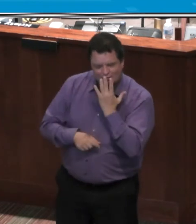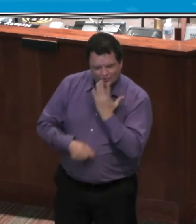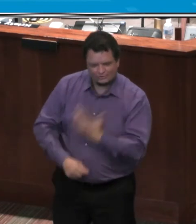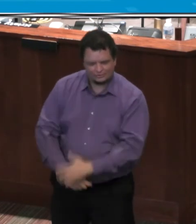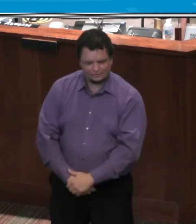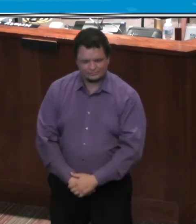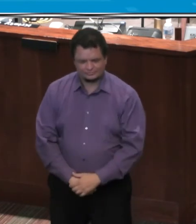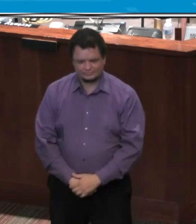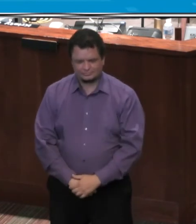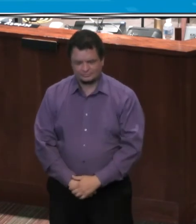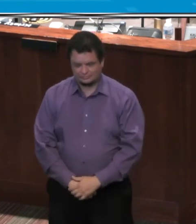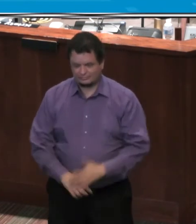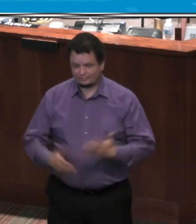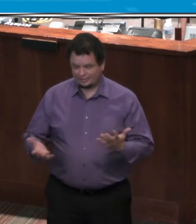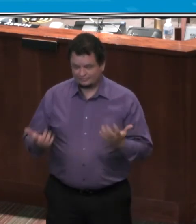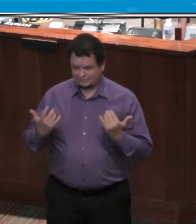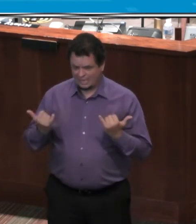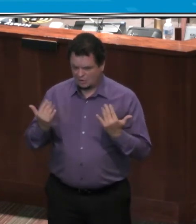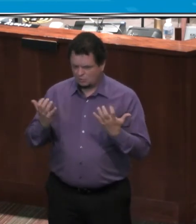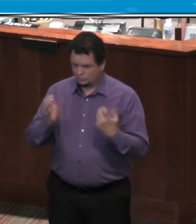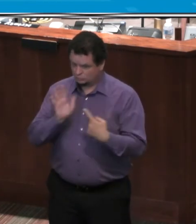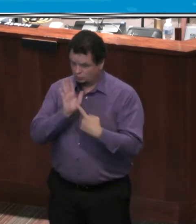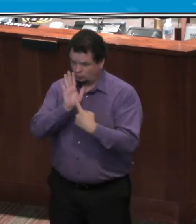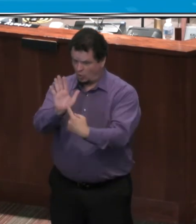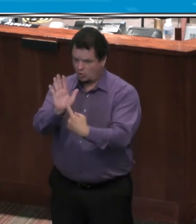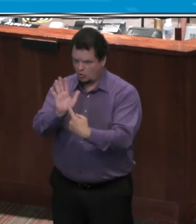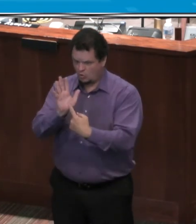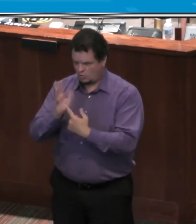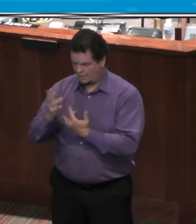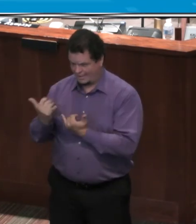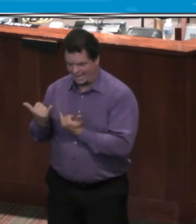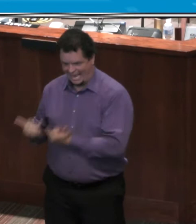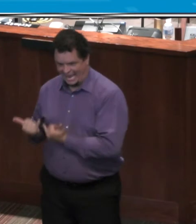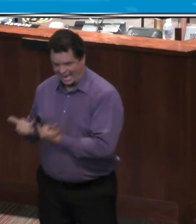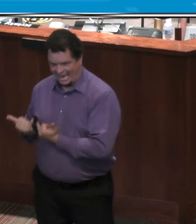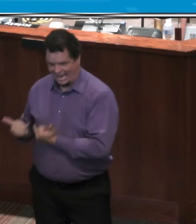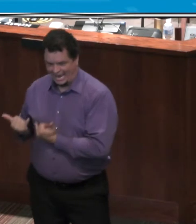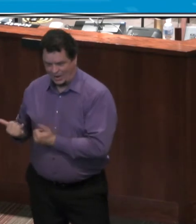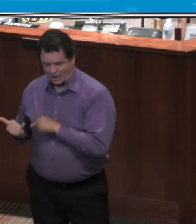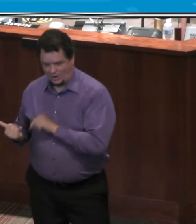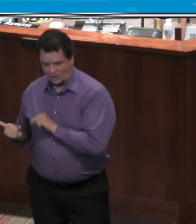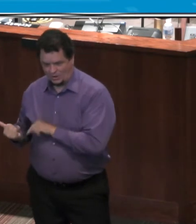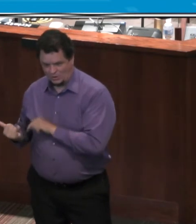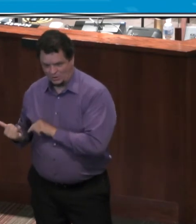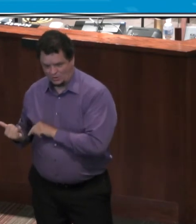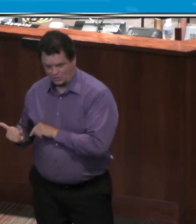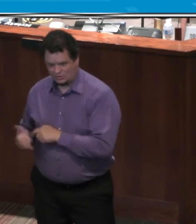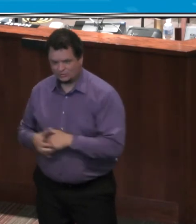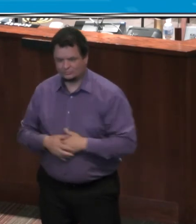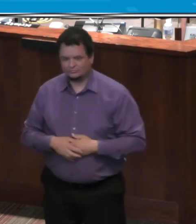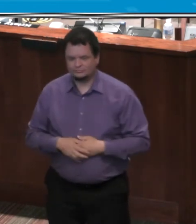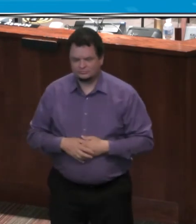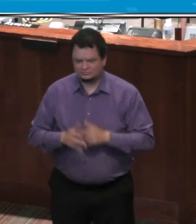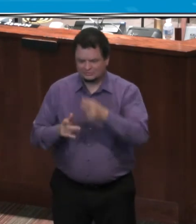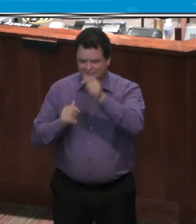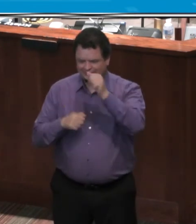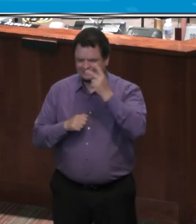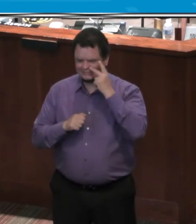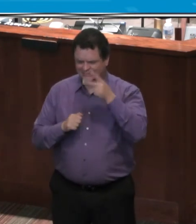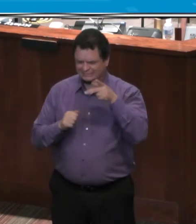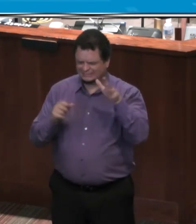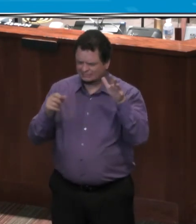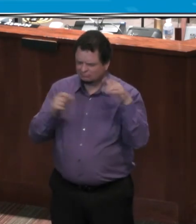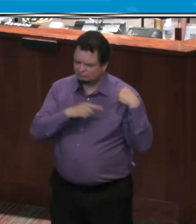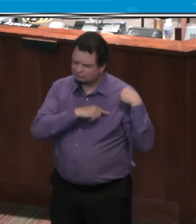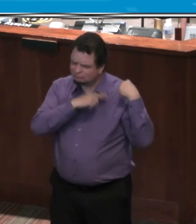and now to this page. It's a summary page. It shows you the full history. And previously, you could move the dates in order